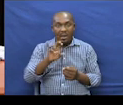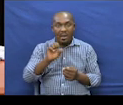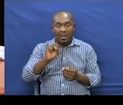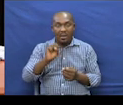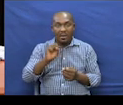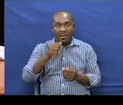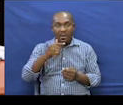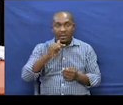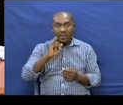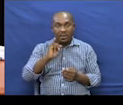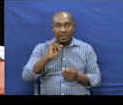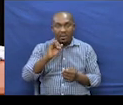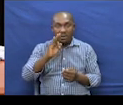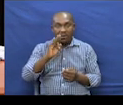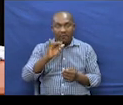the statement